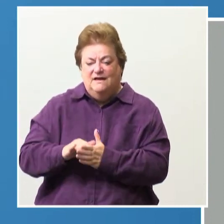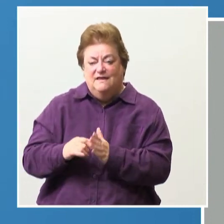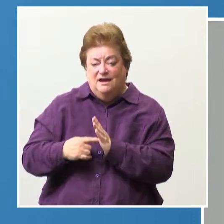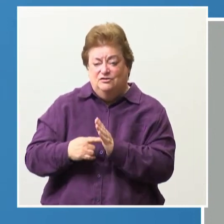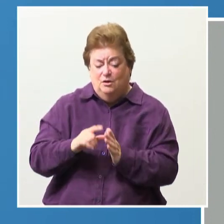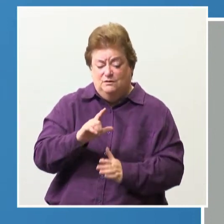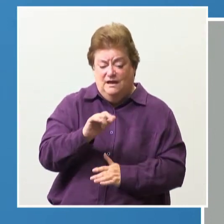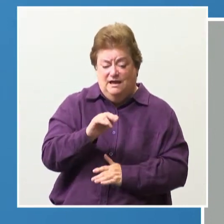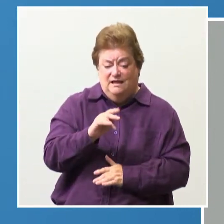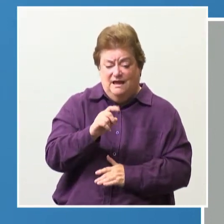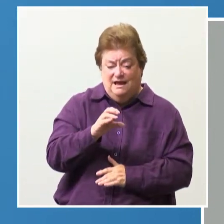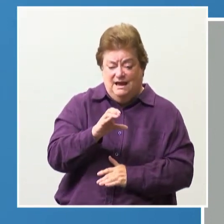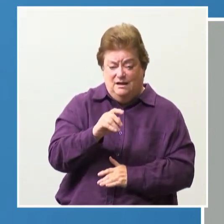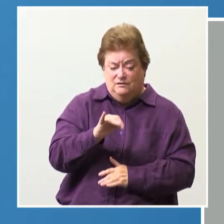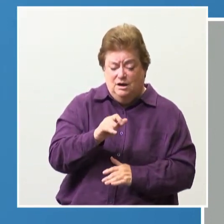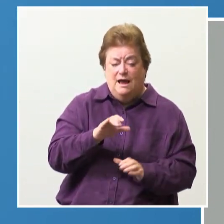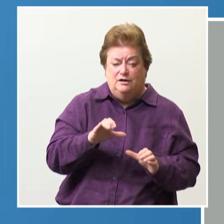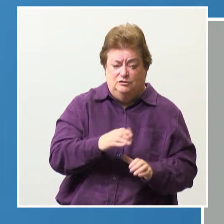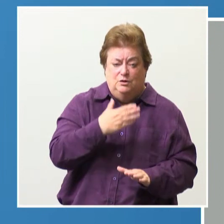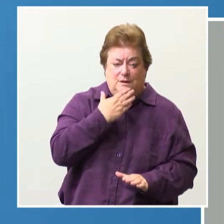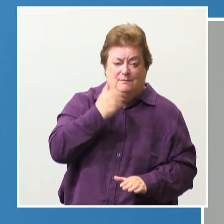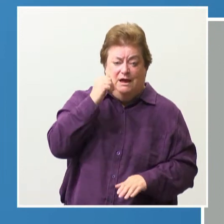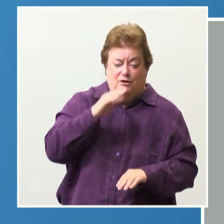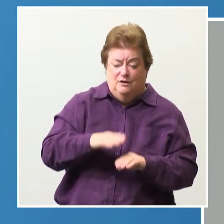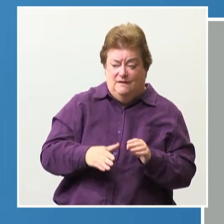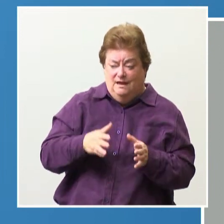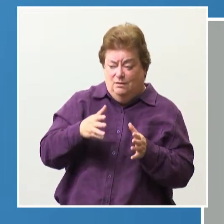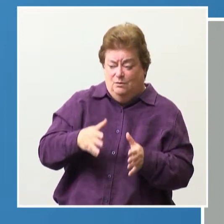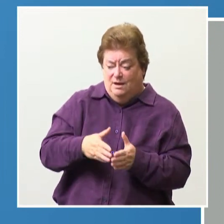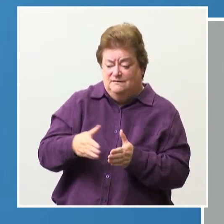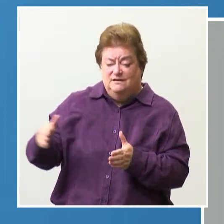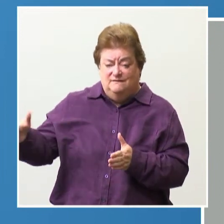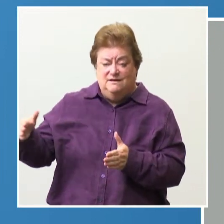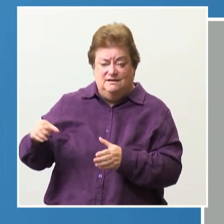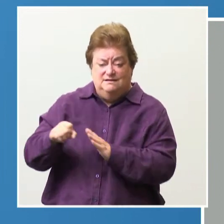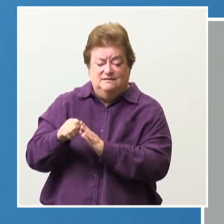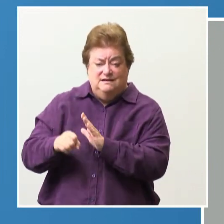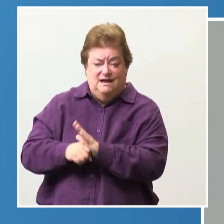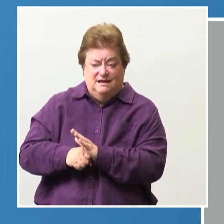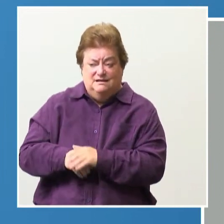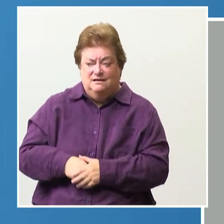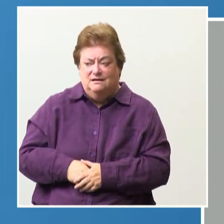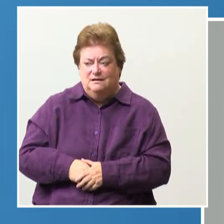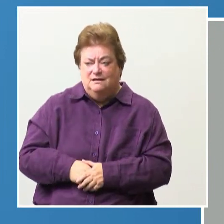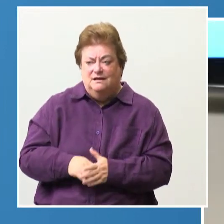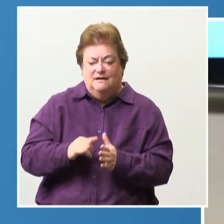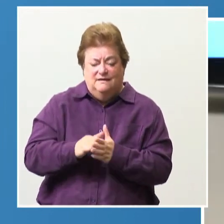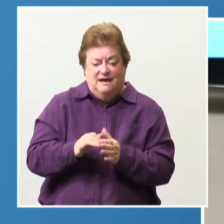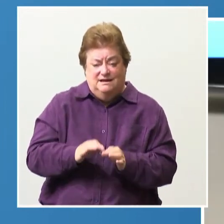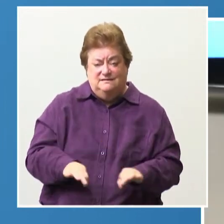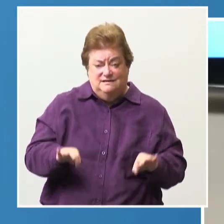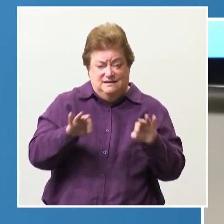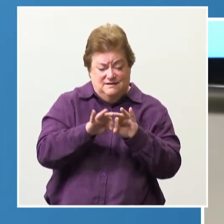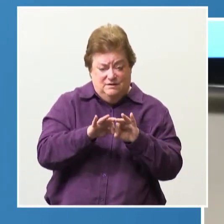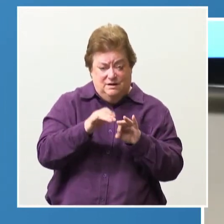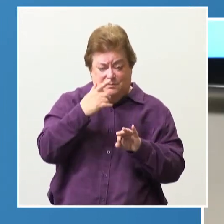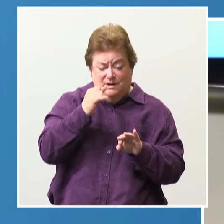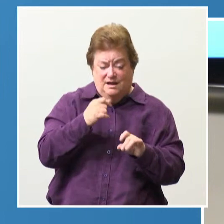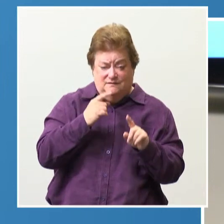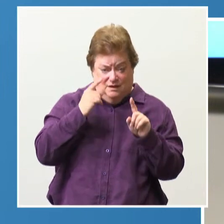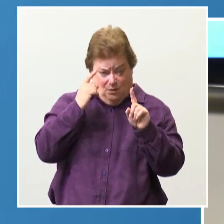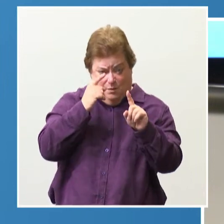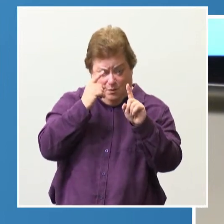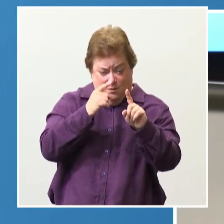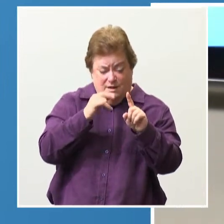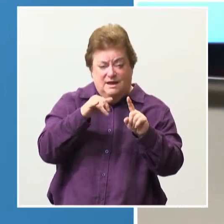Lancaster County has fared better than the rest of the state during the pandemic. This is significant because the ultimate goal has